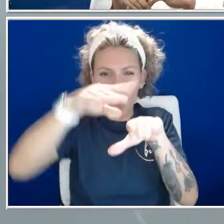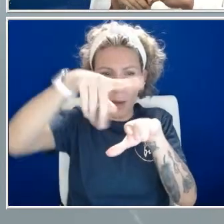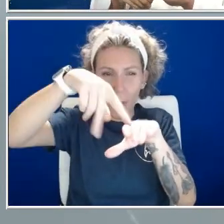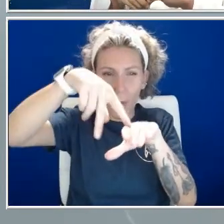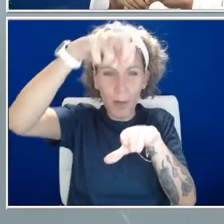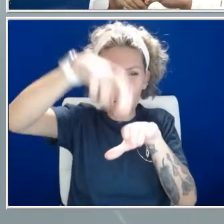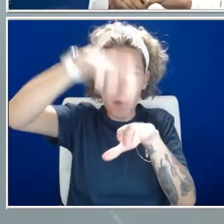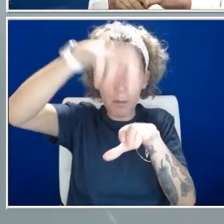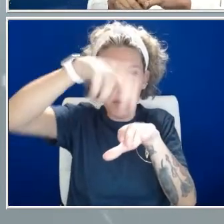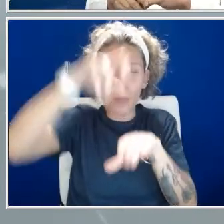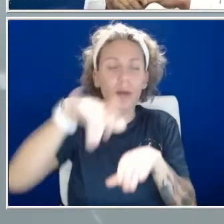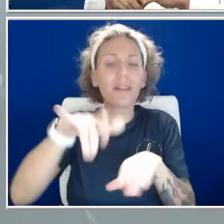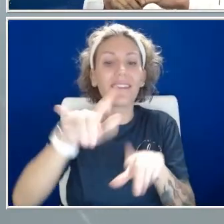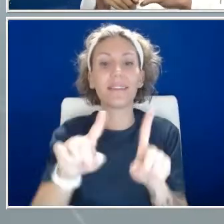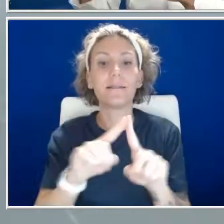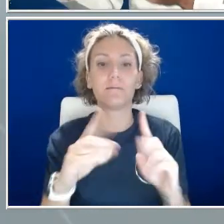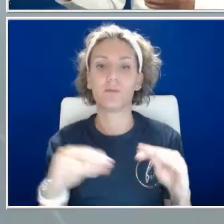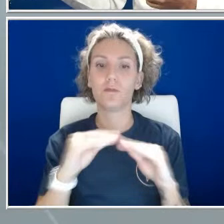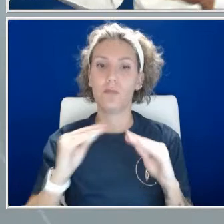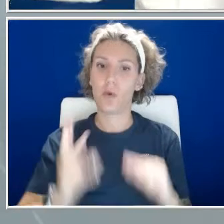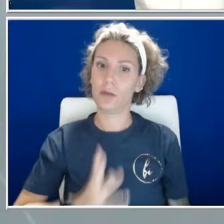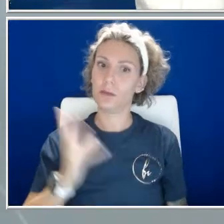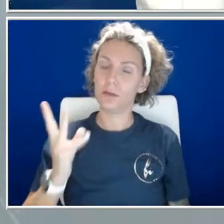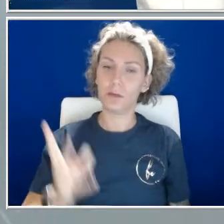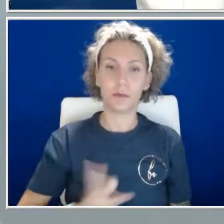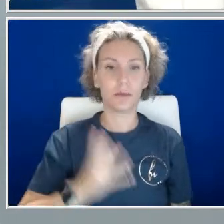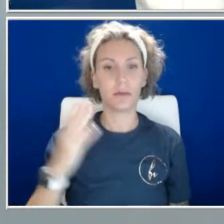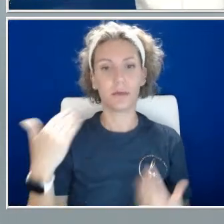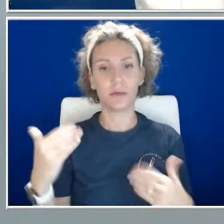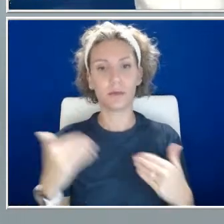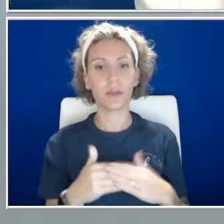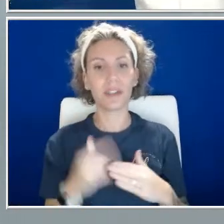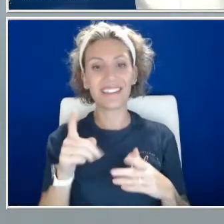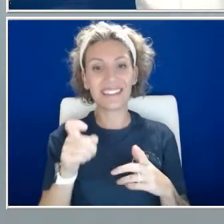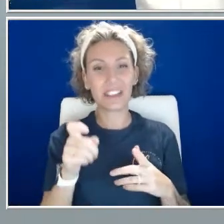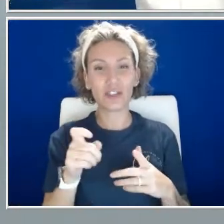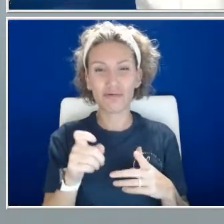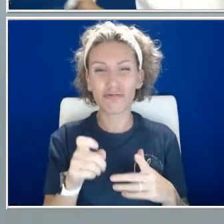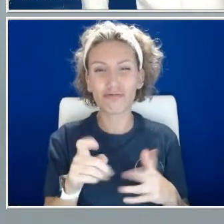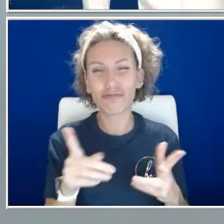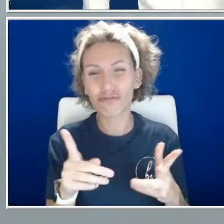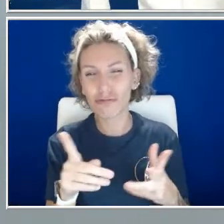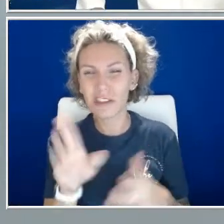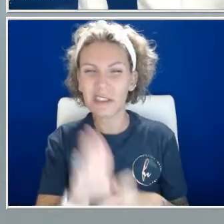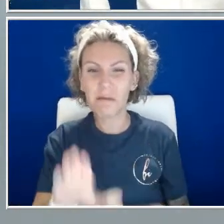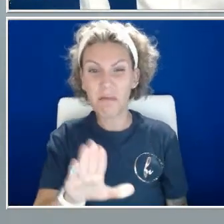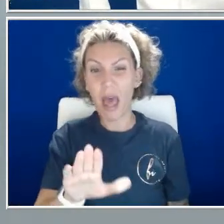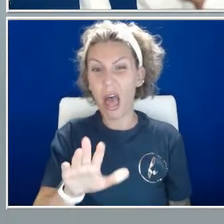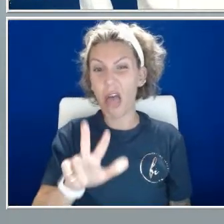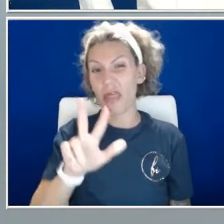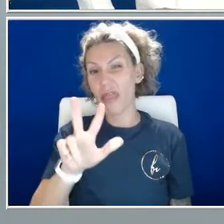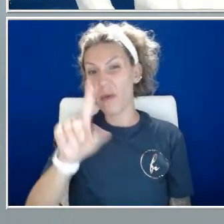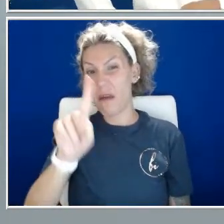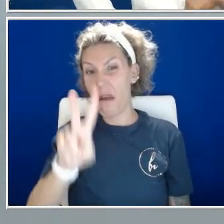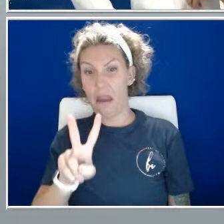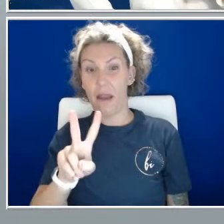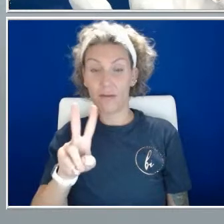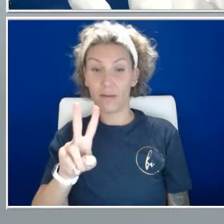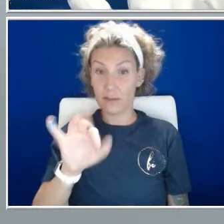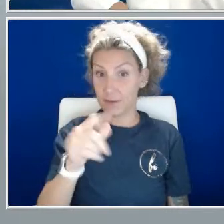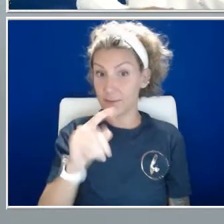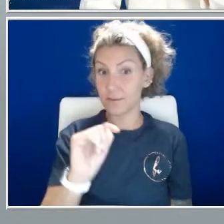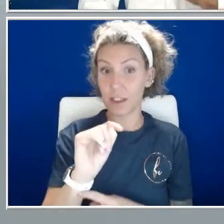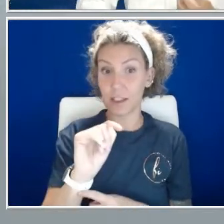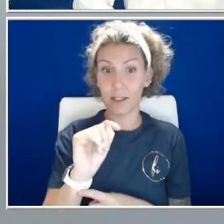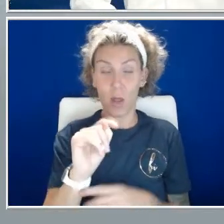more sophisticated because it has to travel. It's about 3.5 feet long from an artery in your leg through the